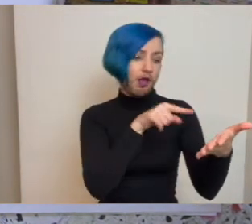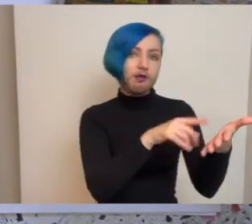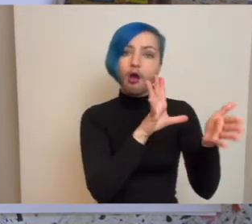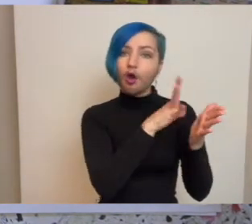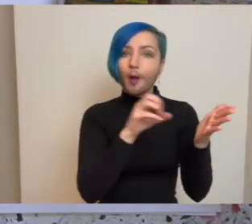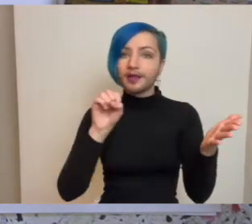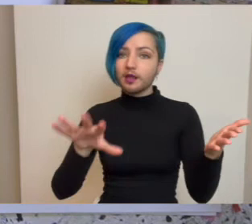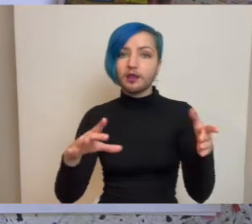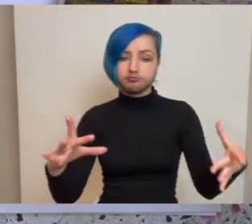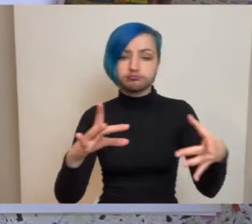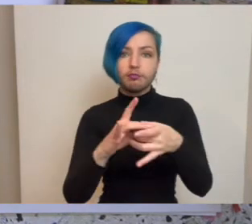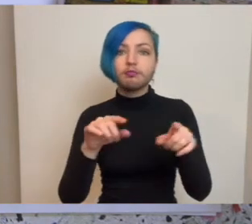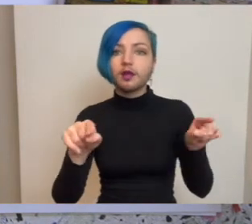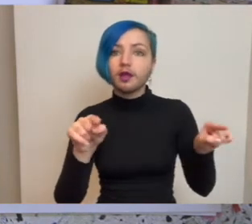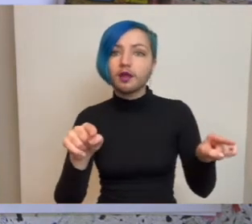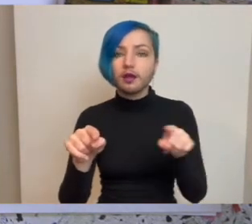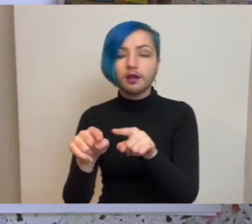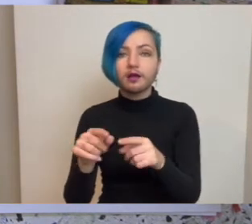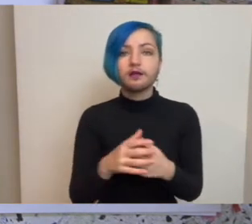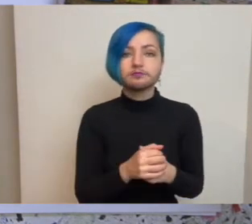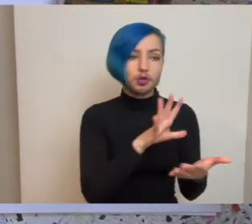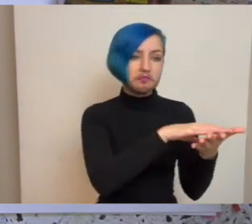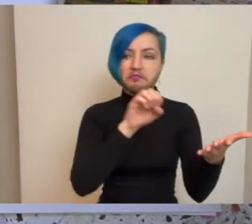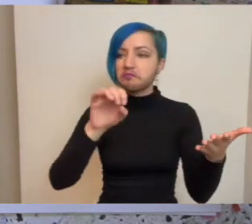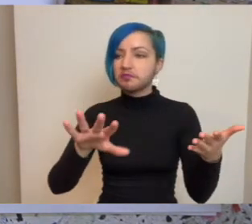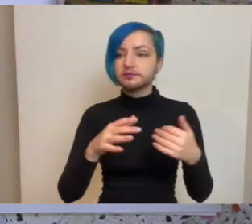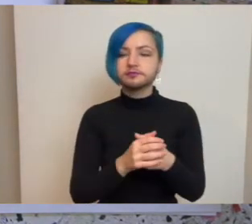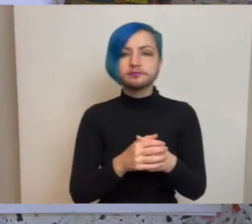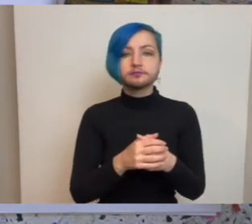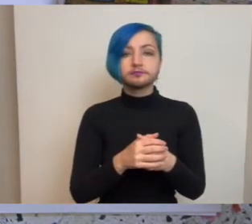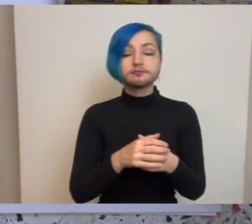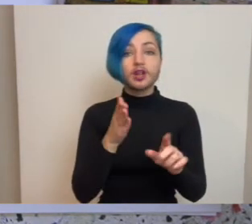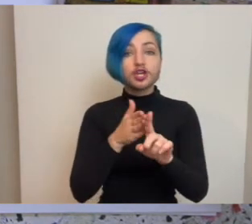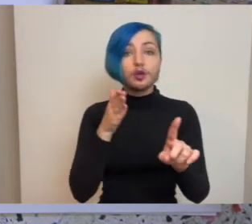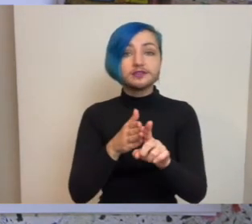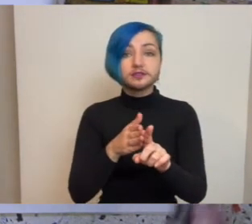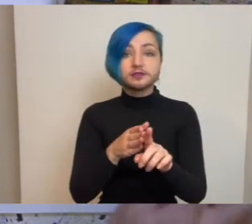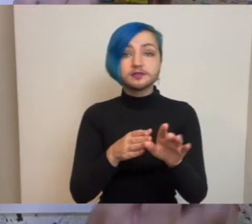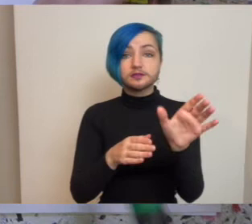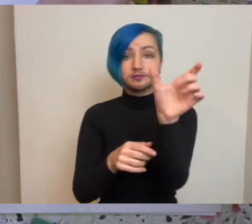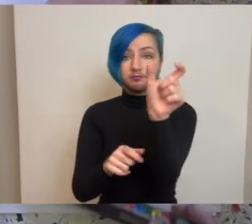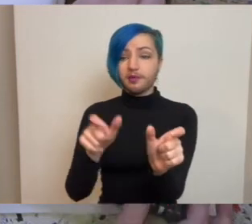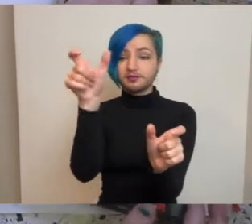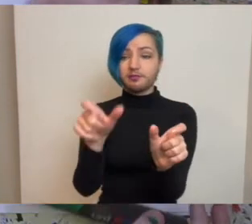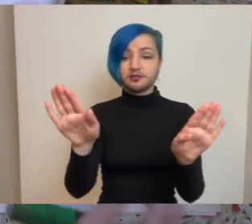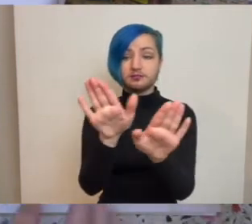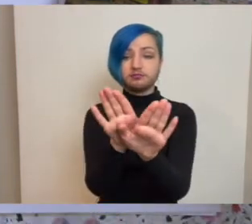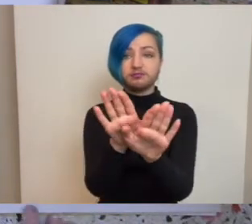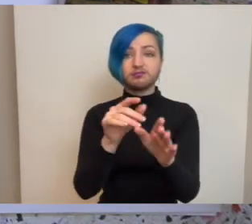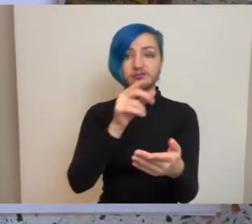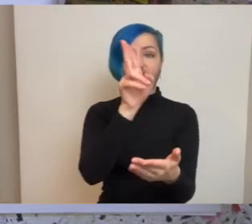to reference those, putting a few of those, and then notice that I'm crossing over different lines now.